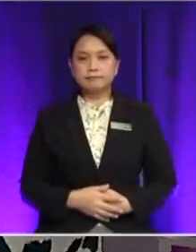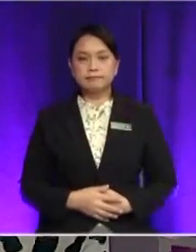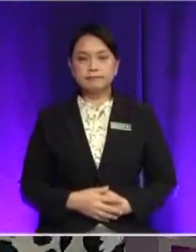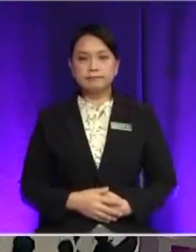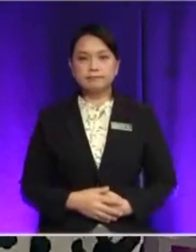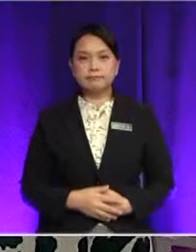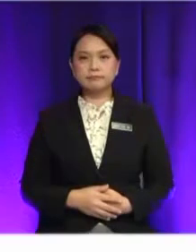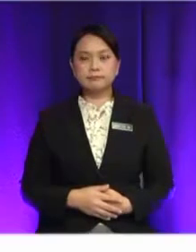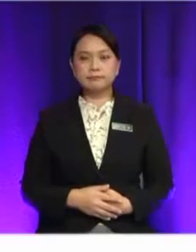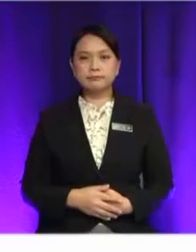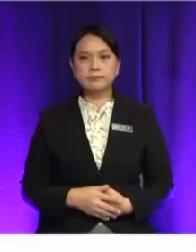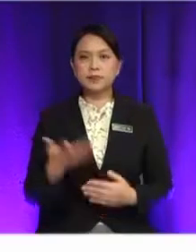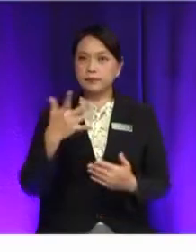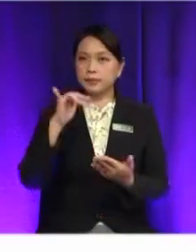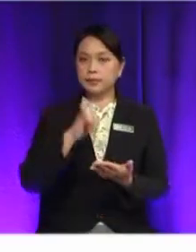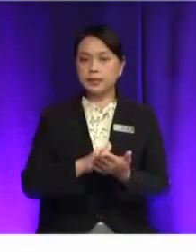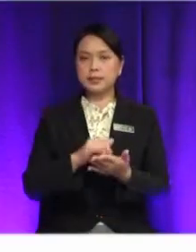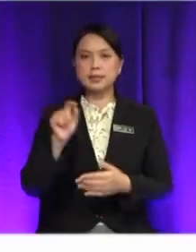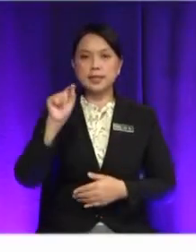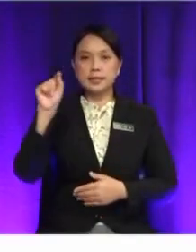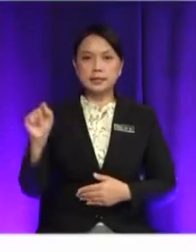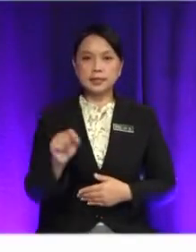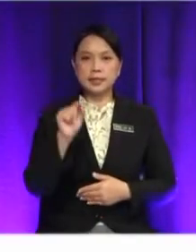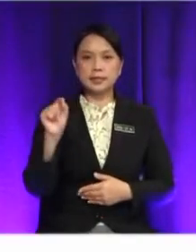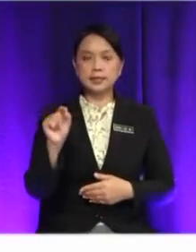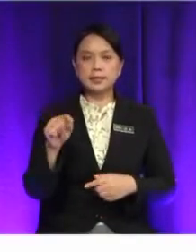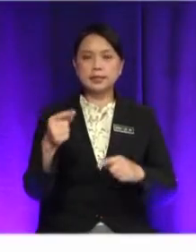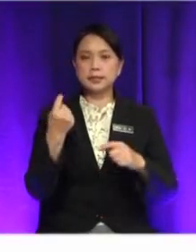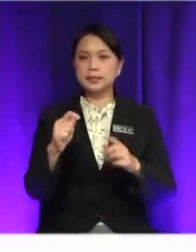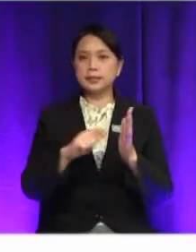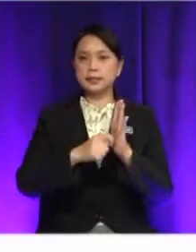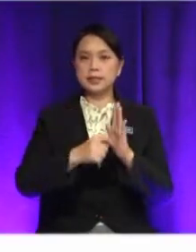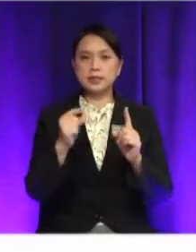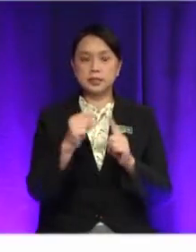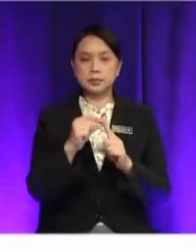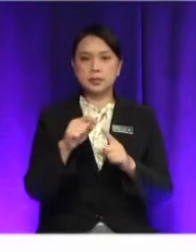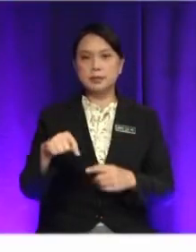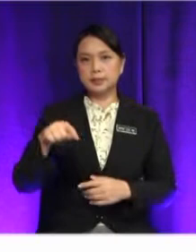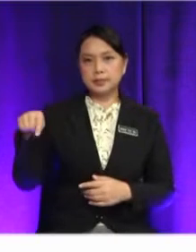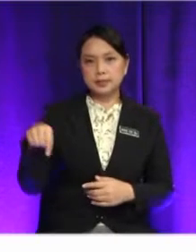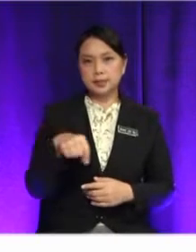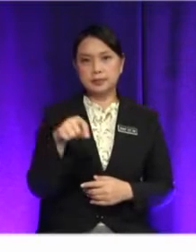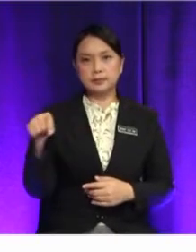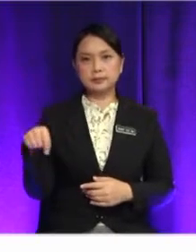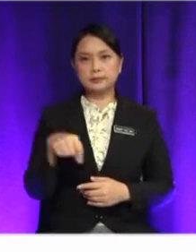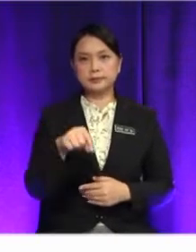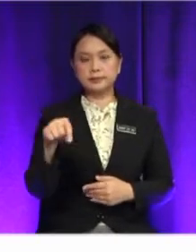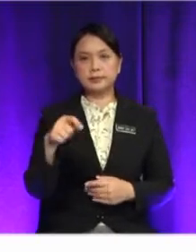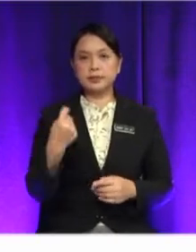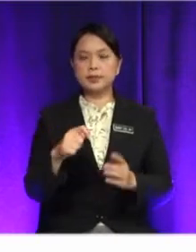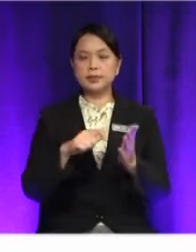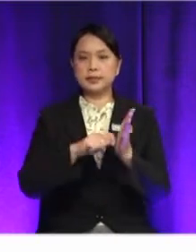be circling the keywords. Well, I'm sure all of you are so familiar with the word circle. So they need to circle the